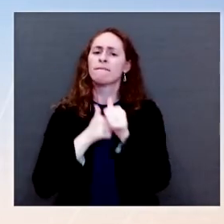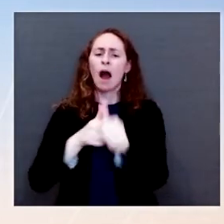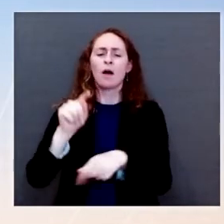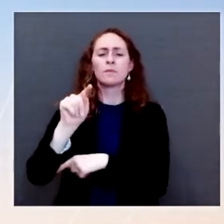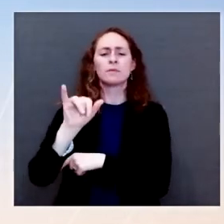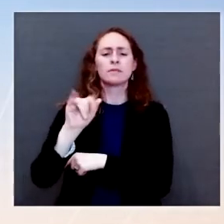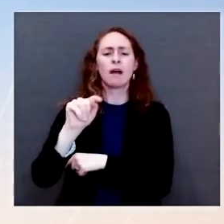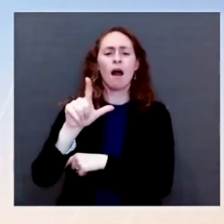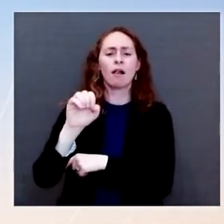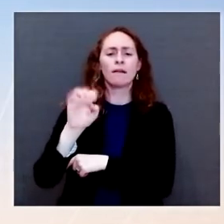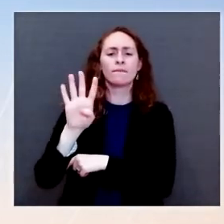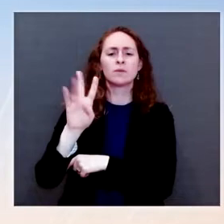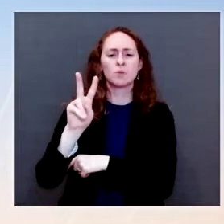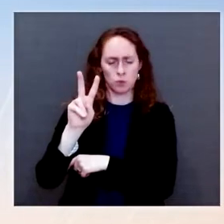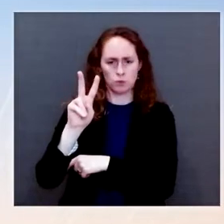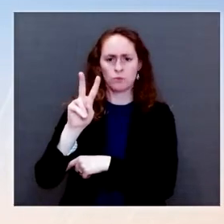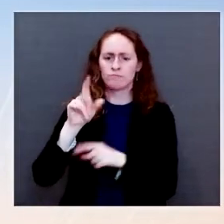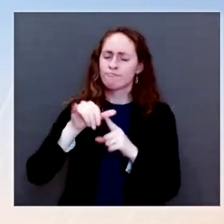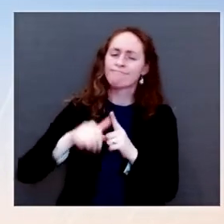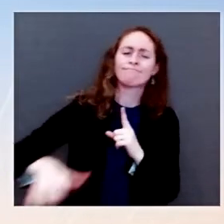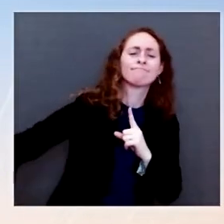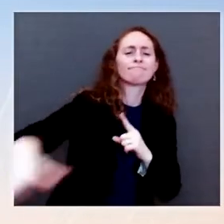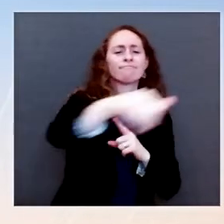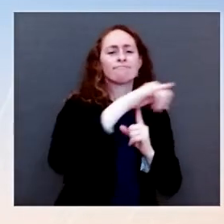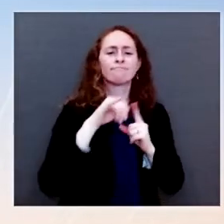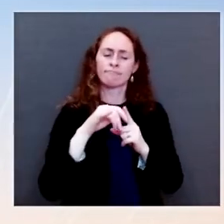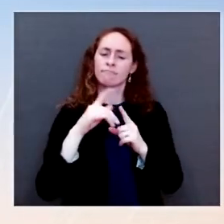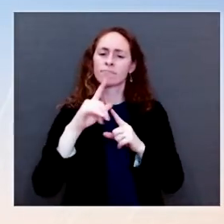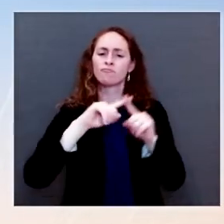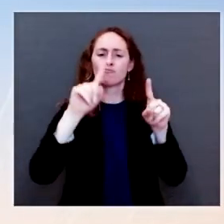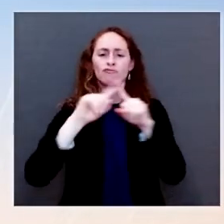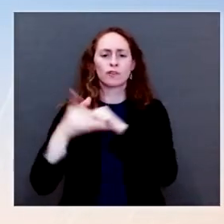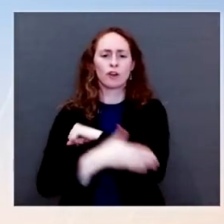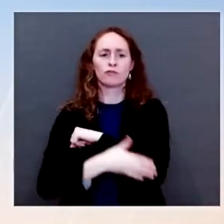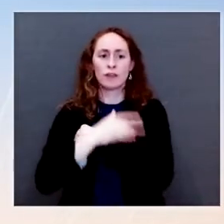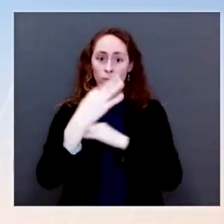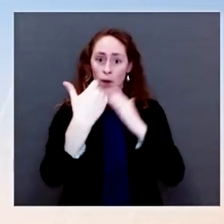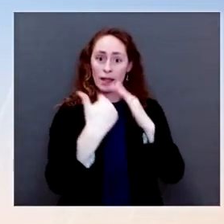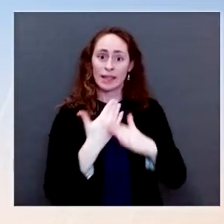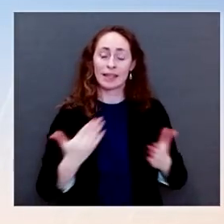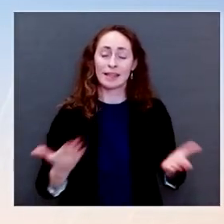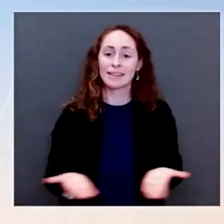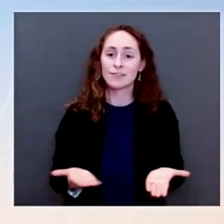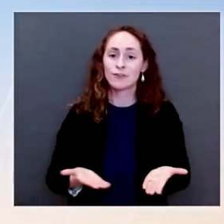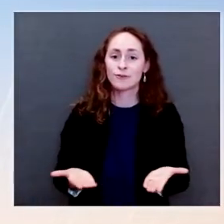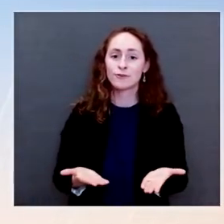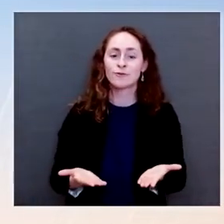We'll do it again tomorrow, everyone. We got to wrap it up. Thanks, everyone. Democrats